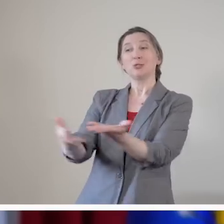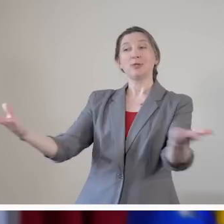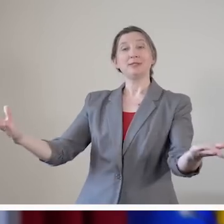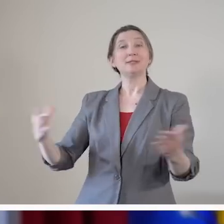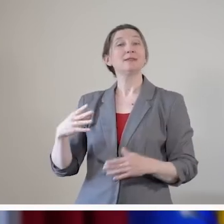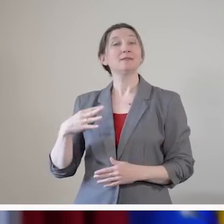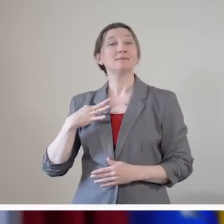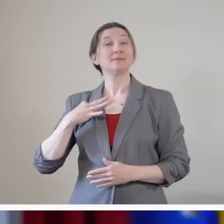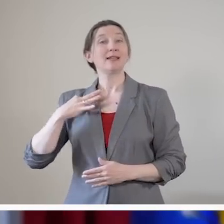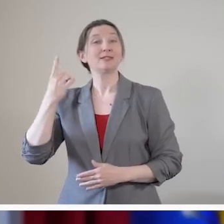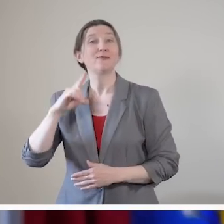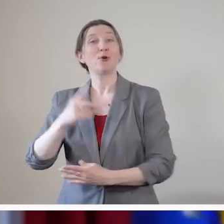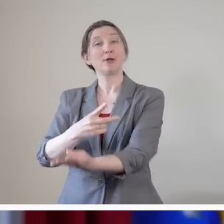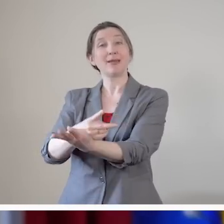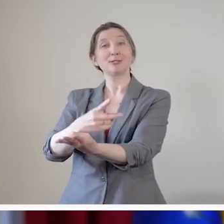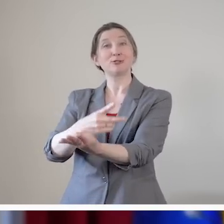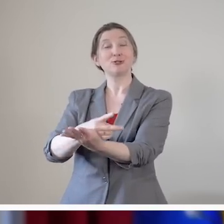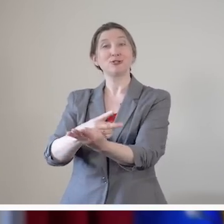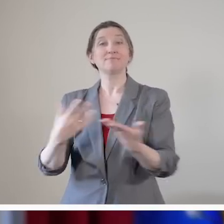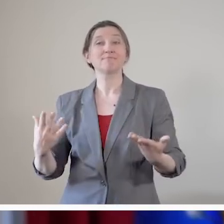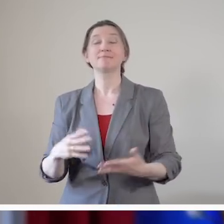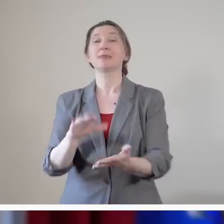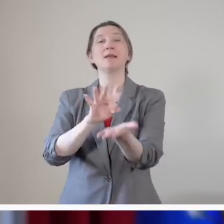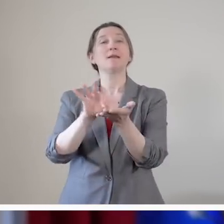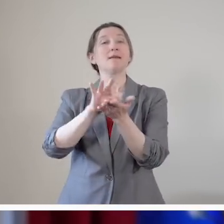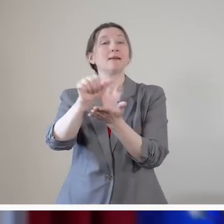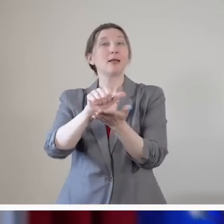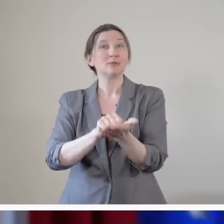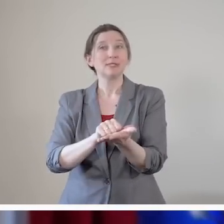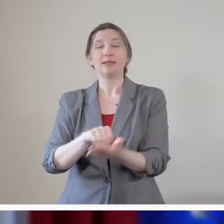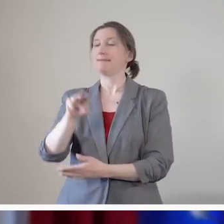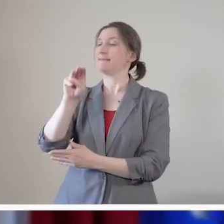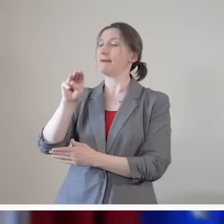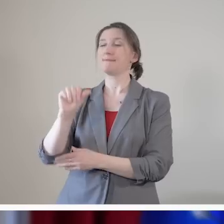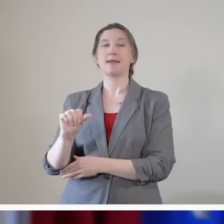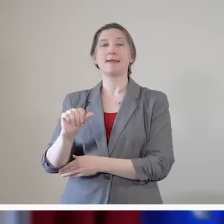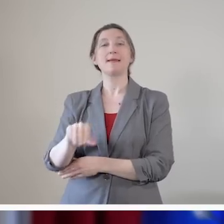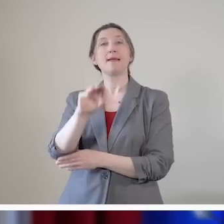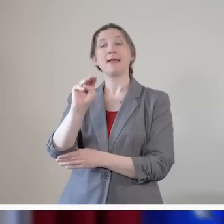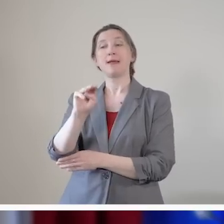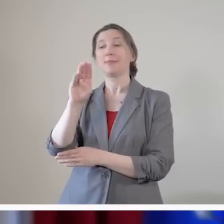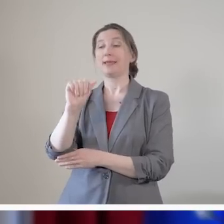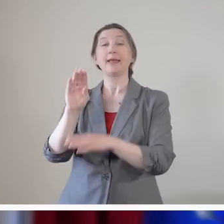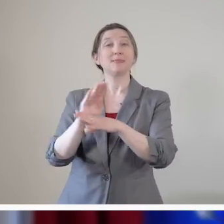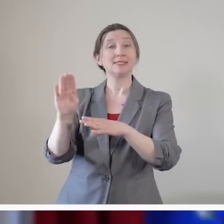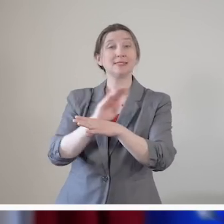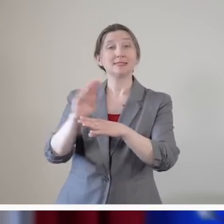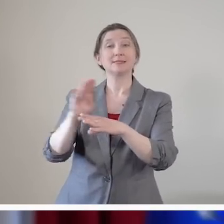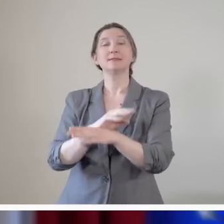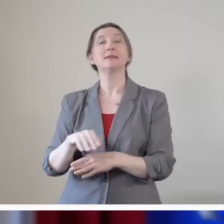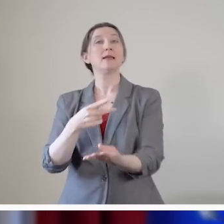their respective fields, Master of Accountancy, Master of Arts, Master of Business